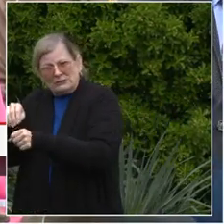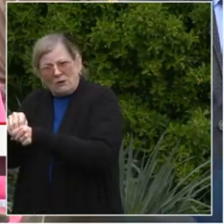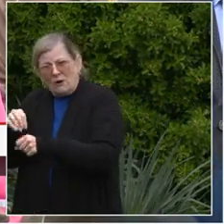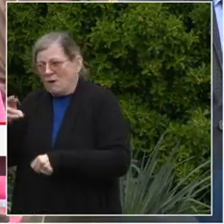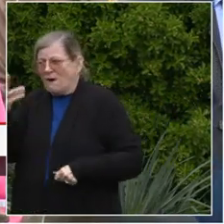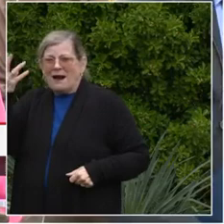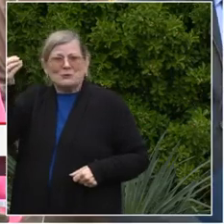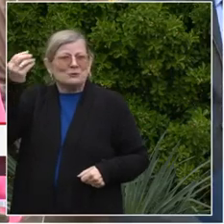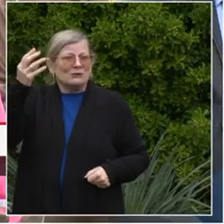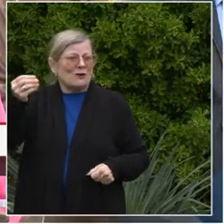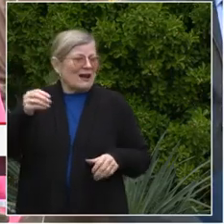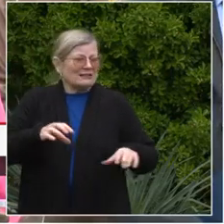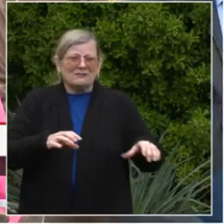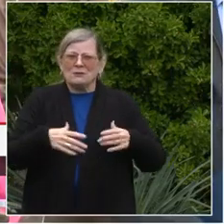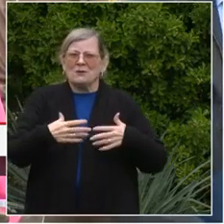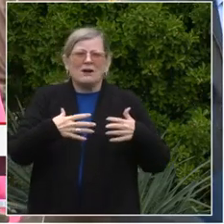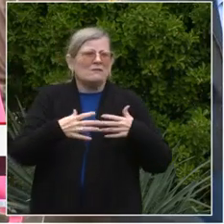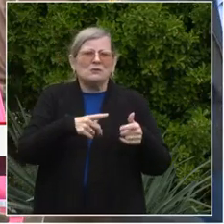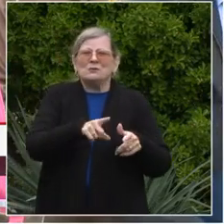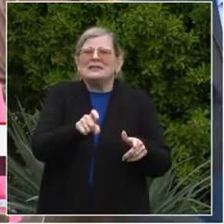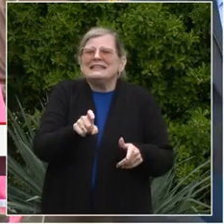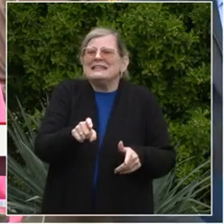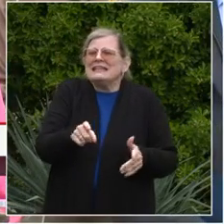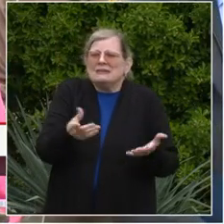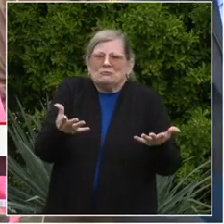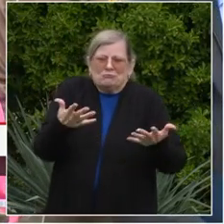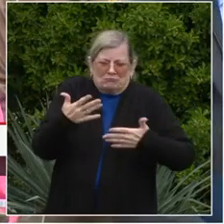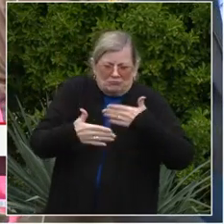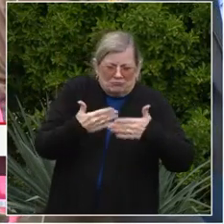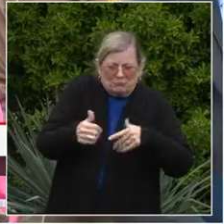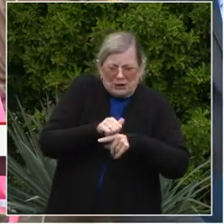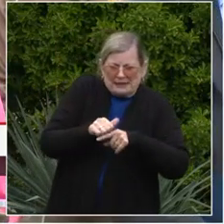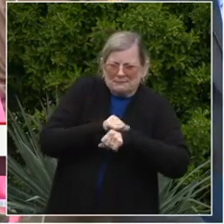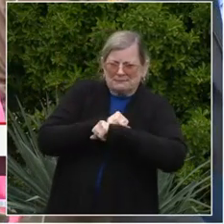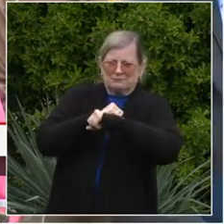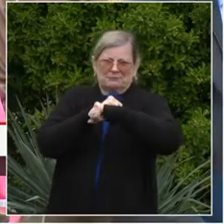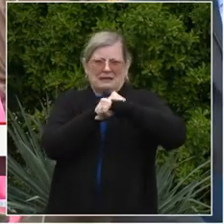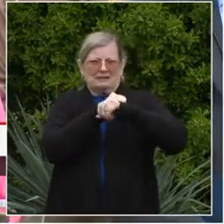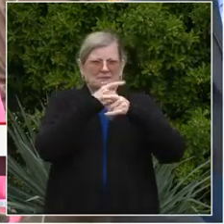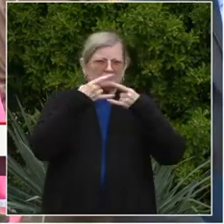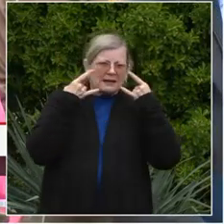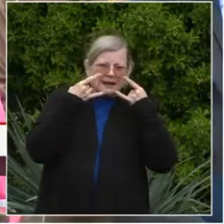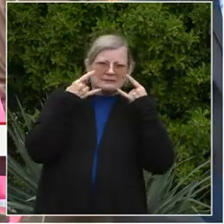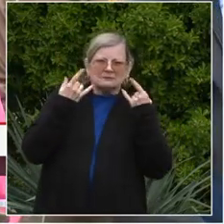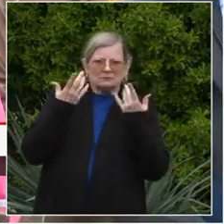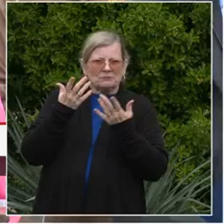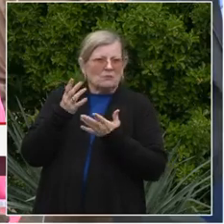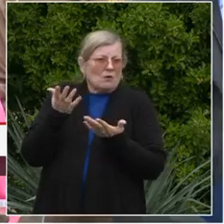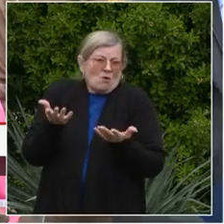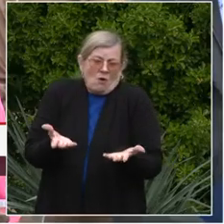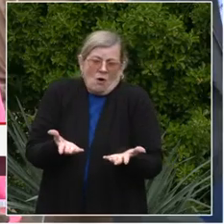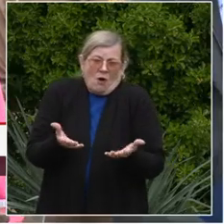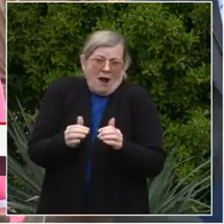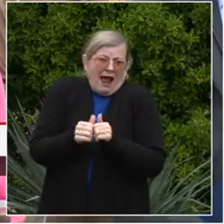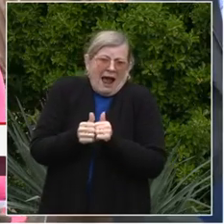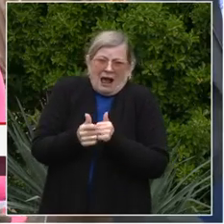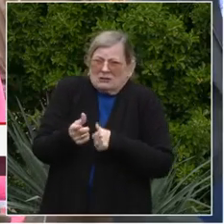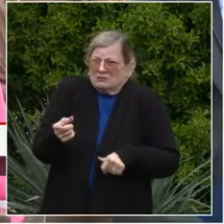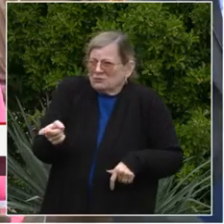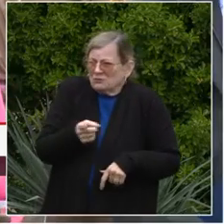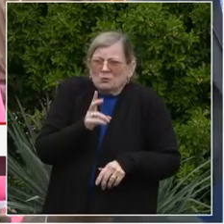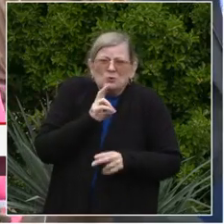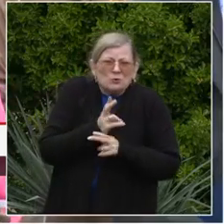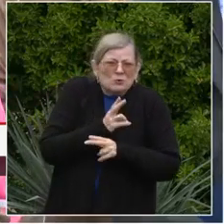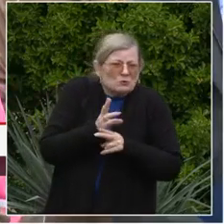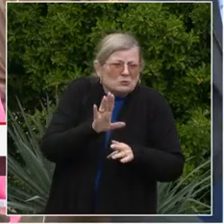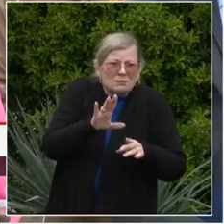whether you need to practice social distancing, 6-foot distancing, whether or how you will wear your mask and always